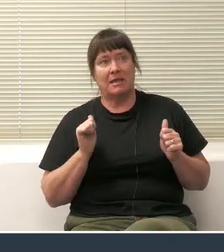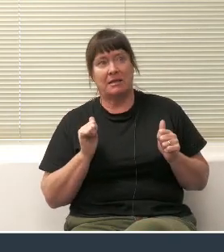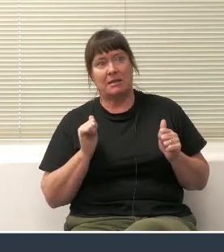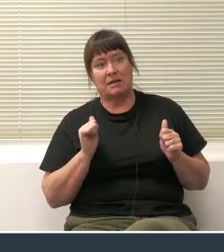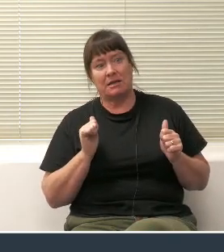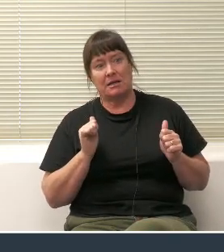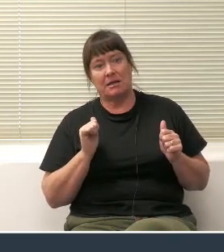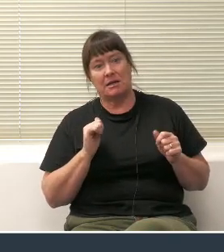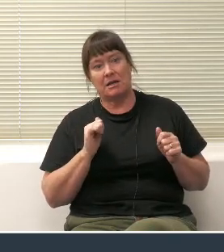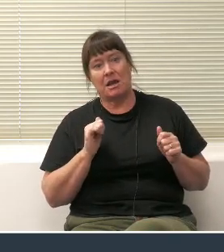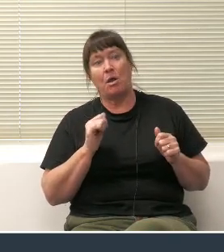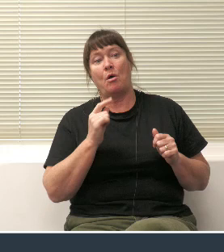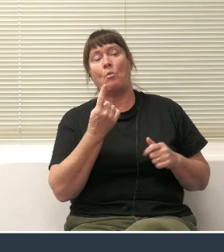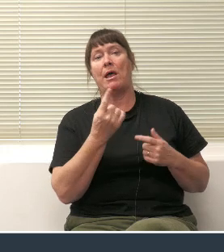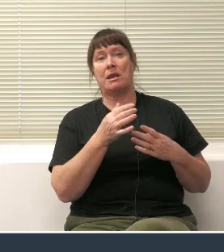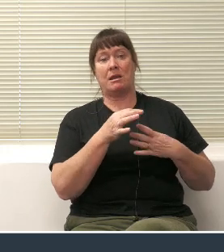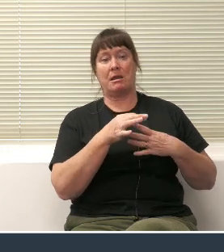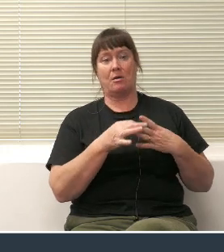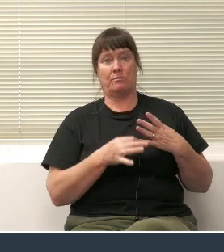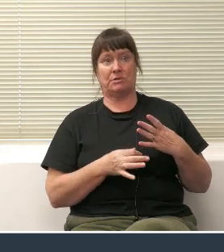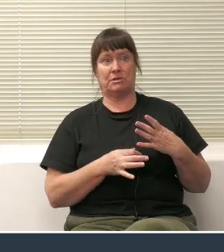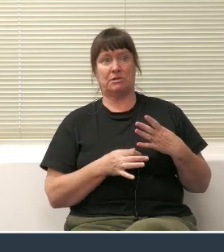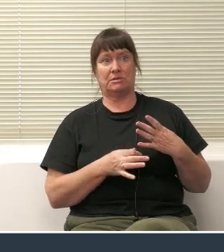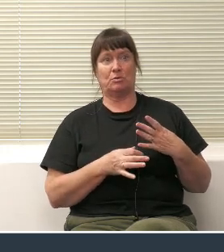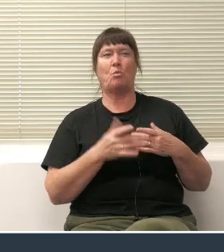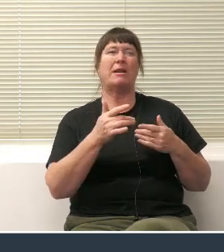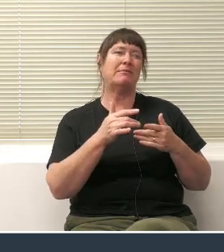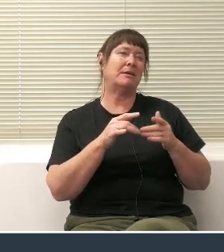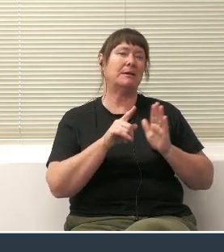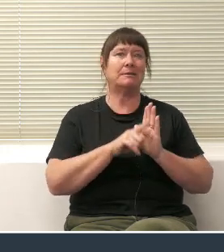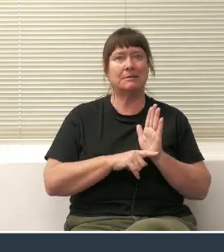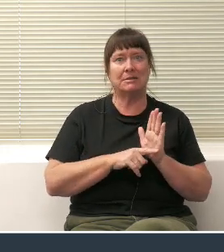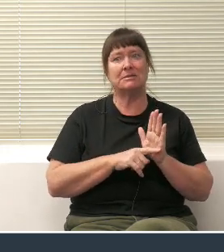then, one of the options or one of the conditions was